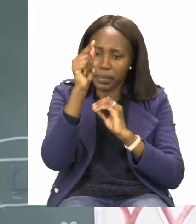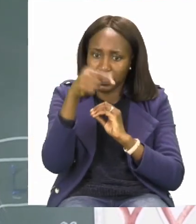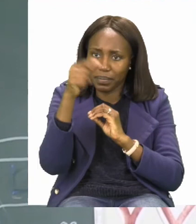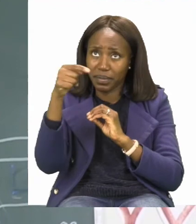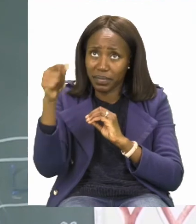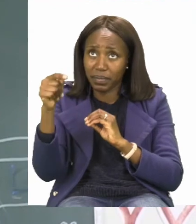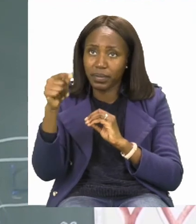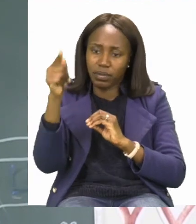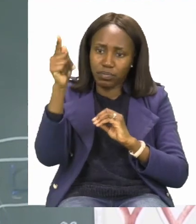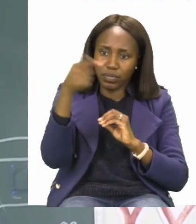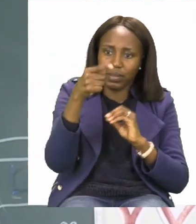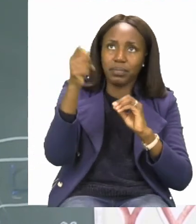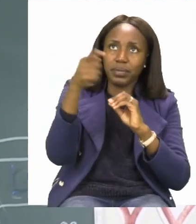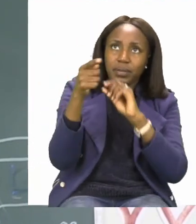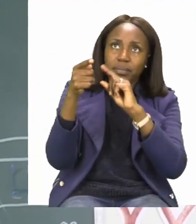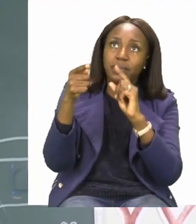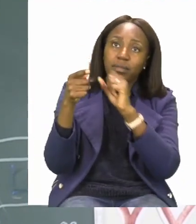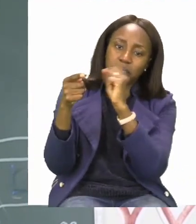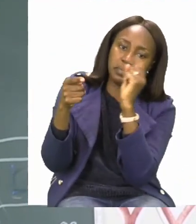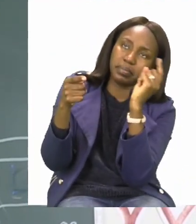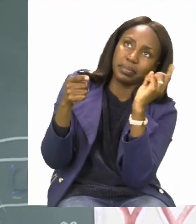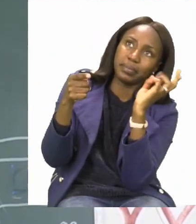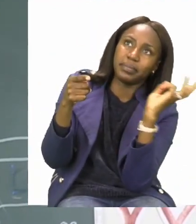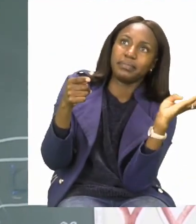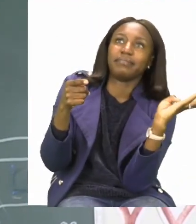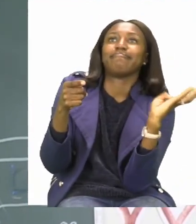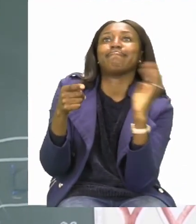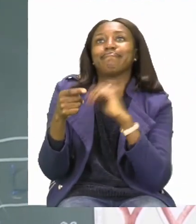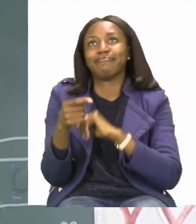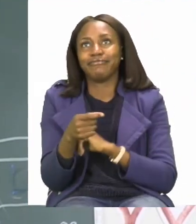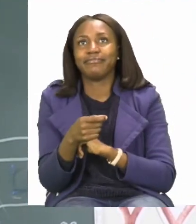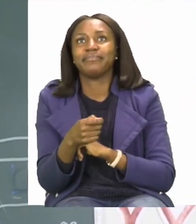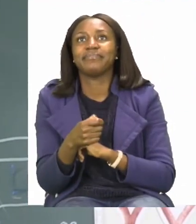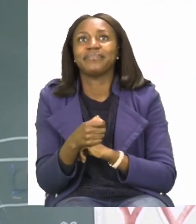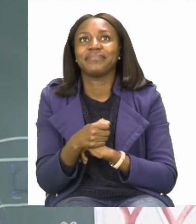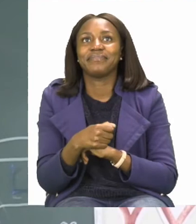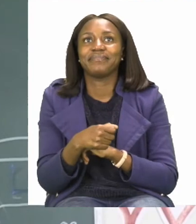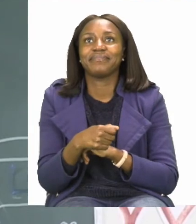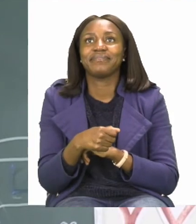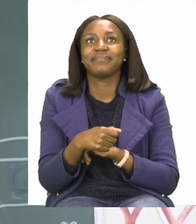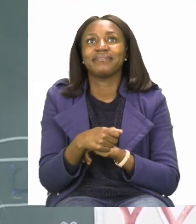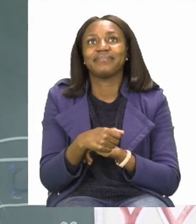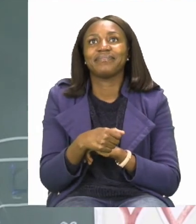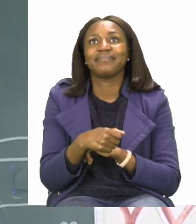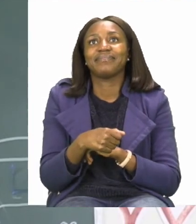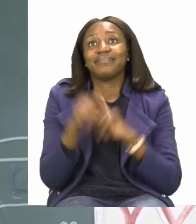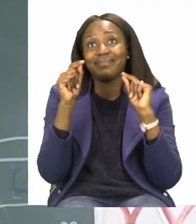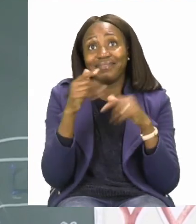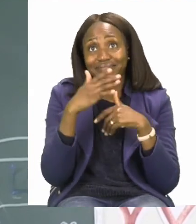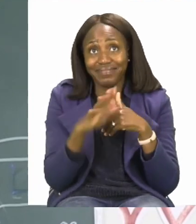the smaller number and you cross out going backwards. So